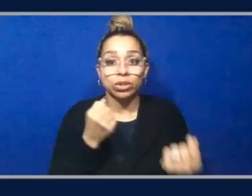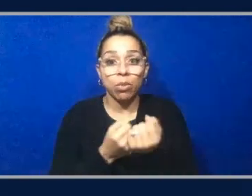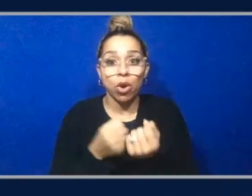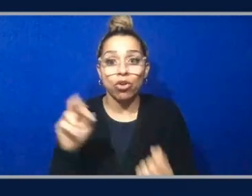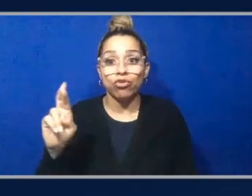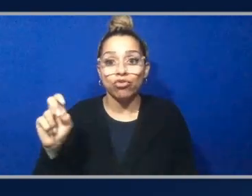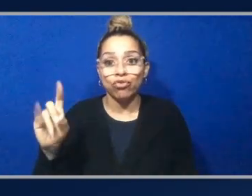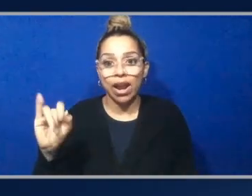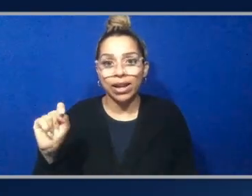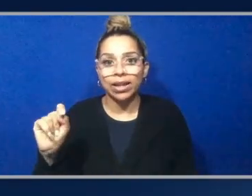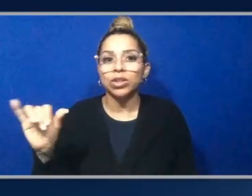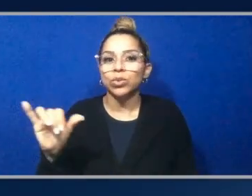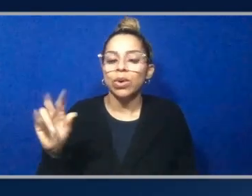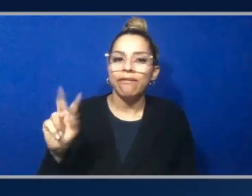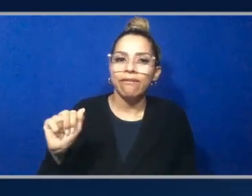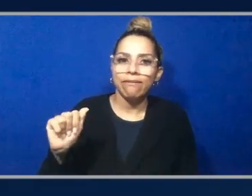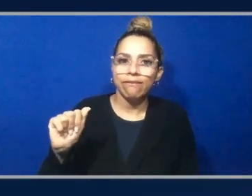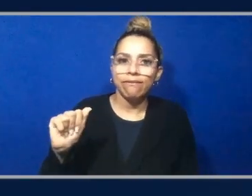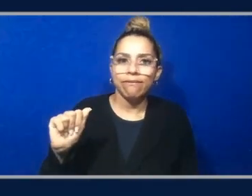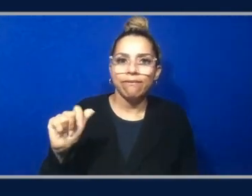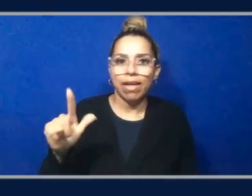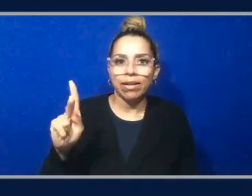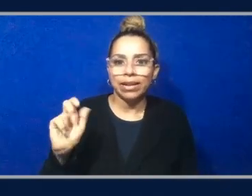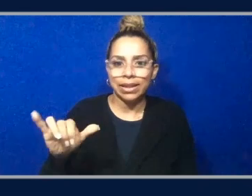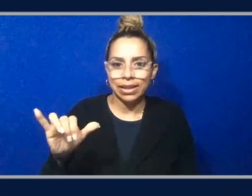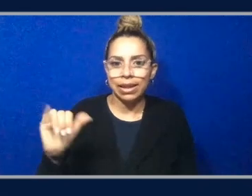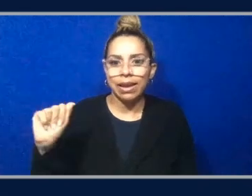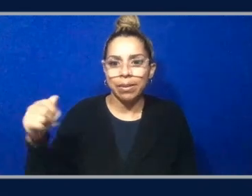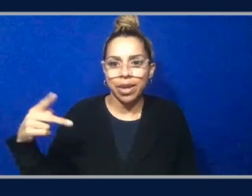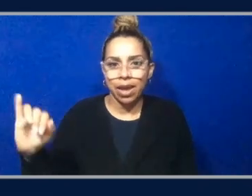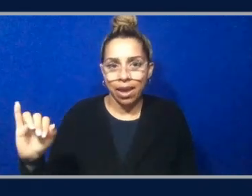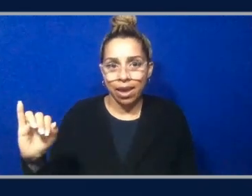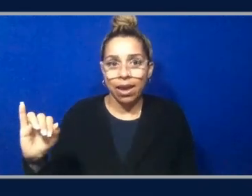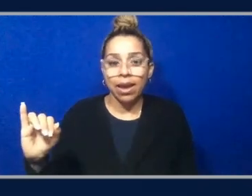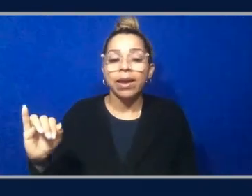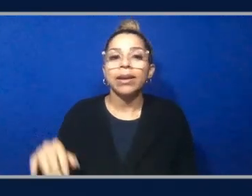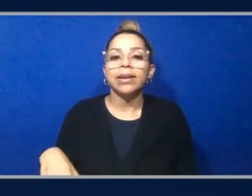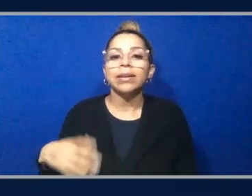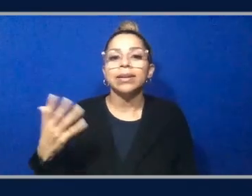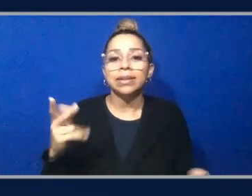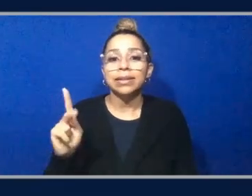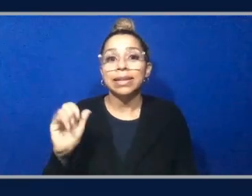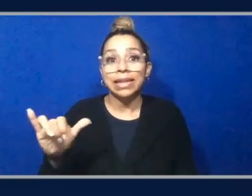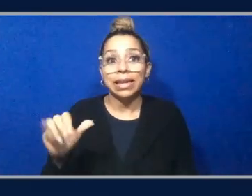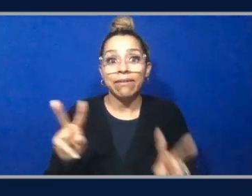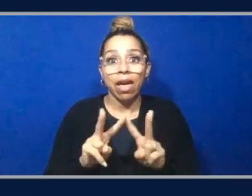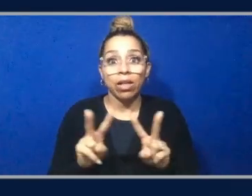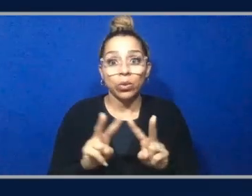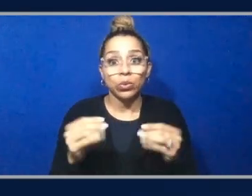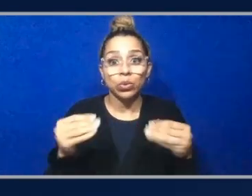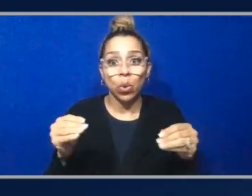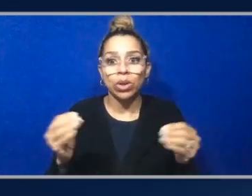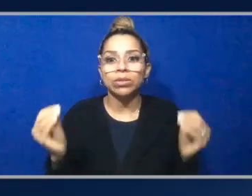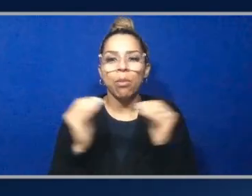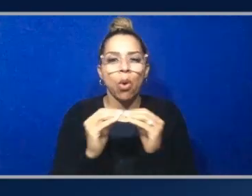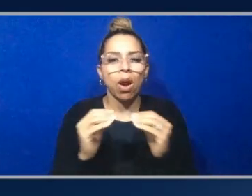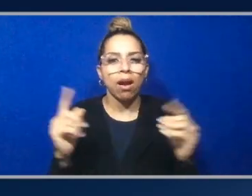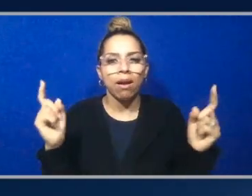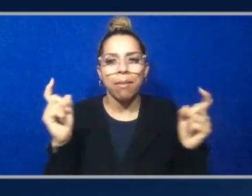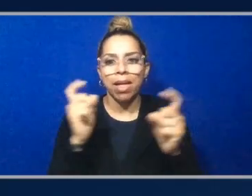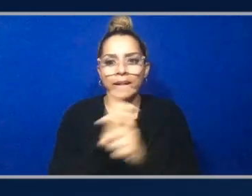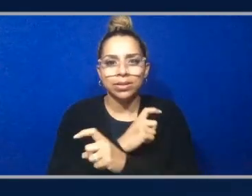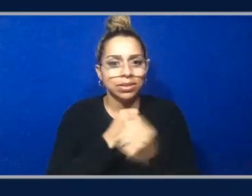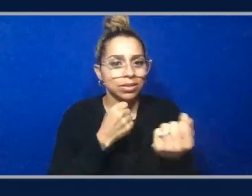The Redis open source API and the Valkey API. It's a key value store, but it's more than a key value store. It supports complex data type like we've seen.